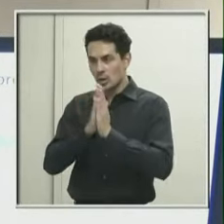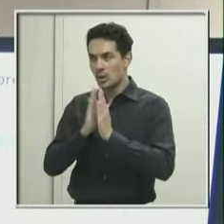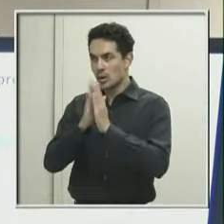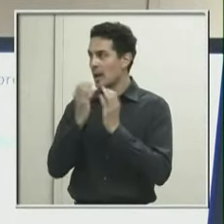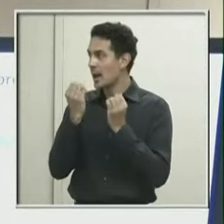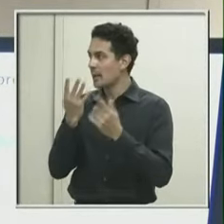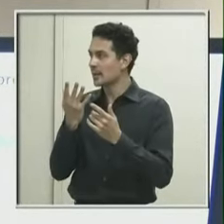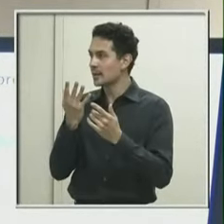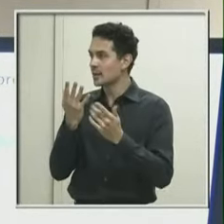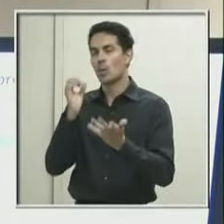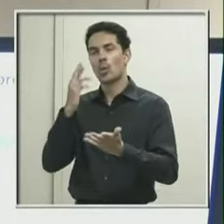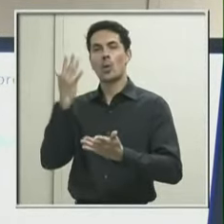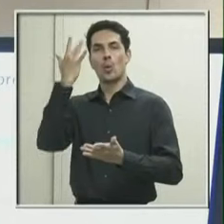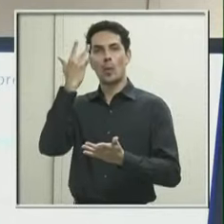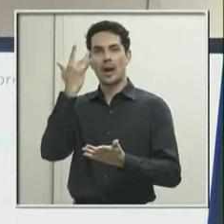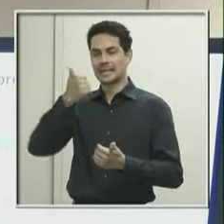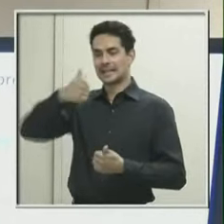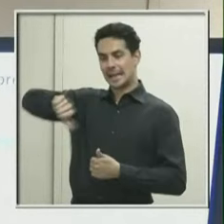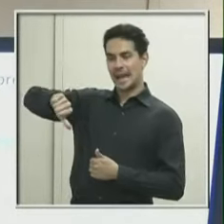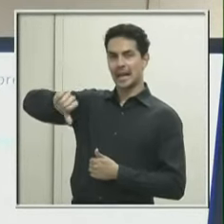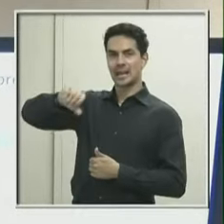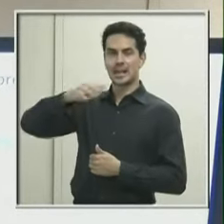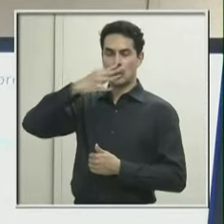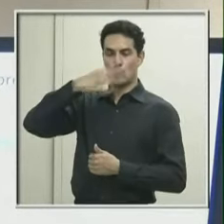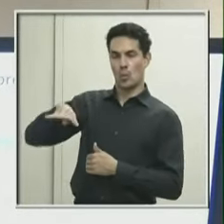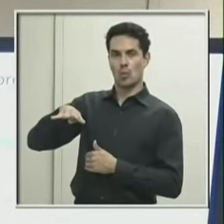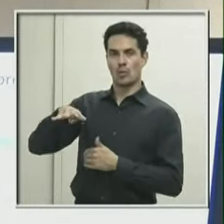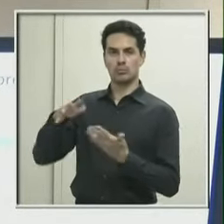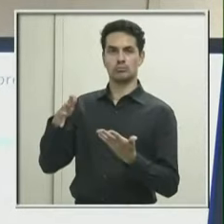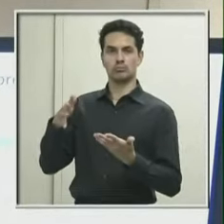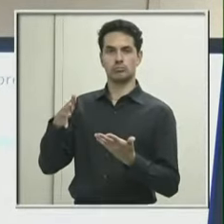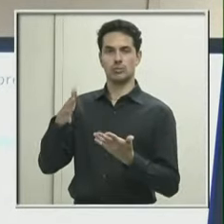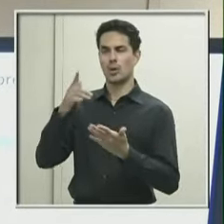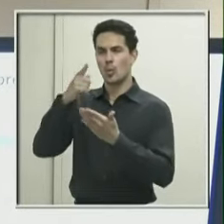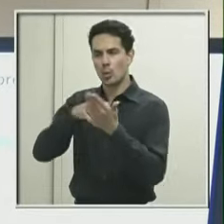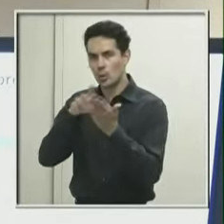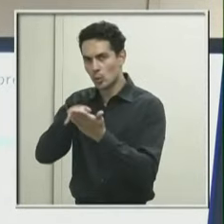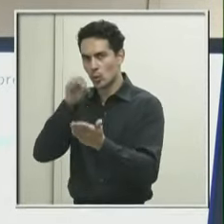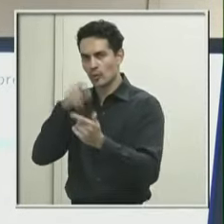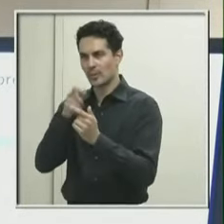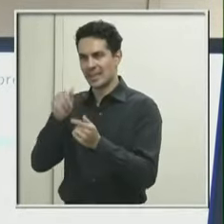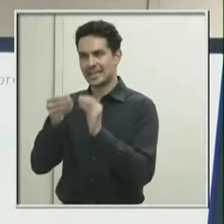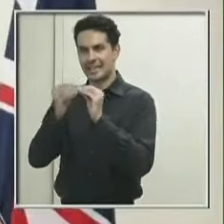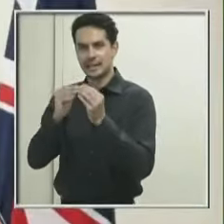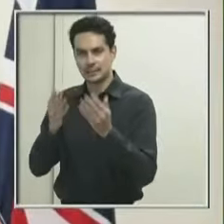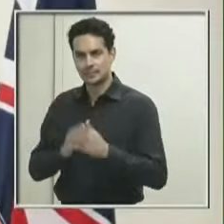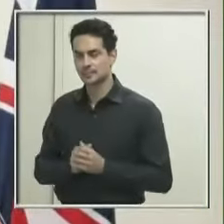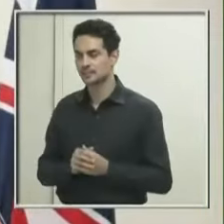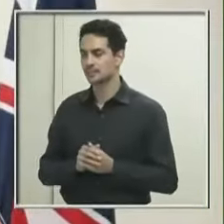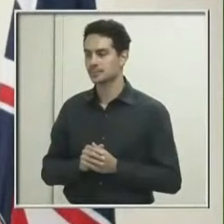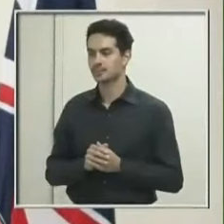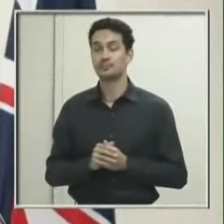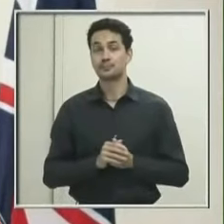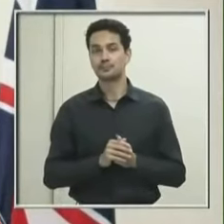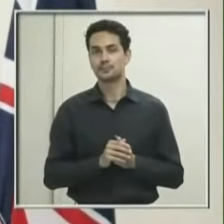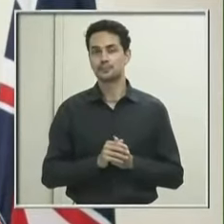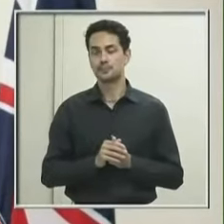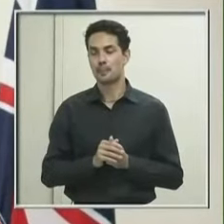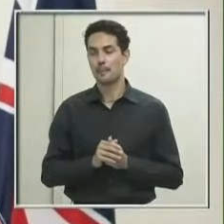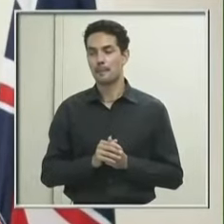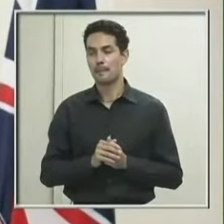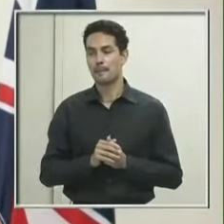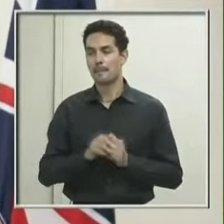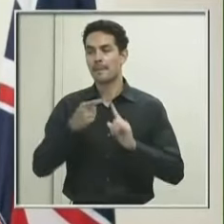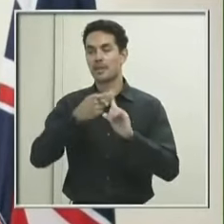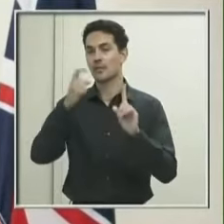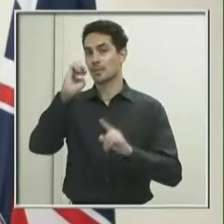How many times, or why was it denied or ignored? And what do you hope to learn from that data? This information from the this is from